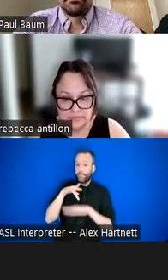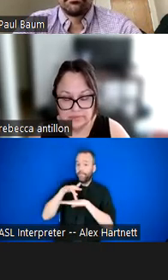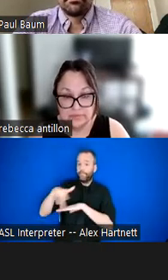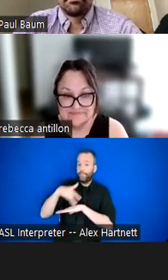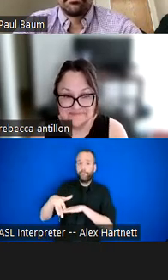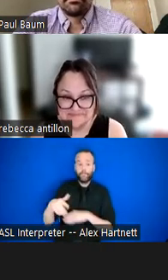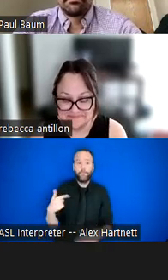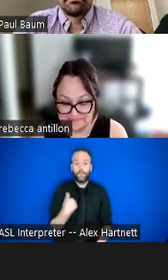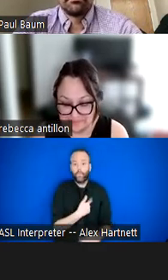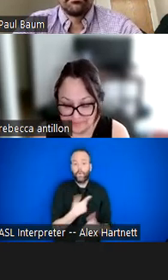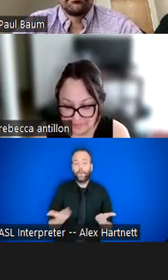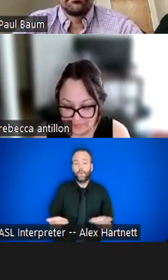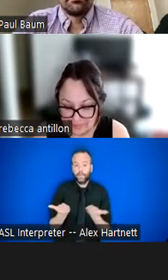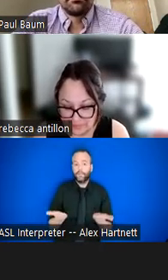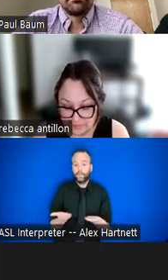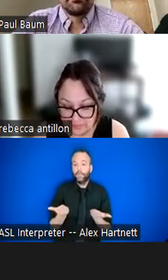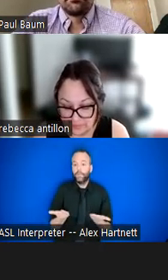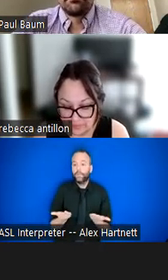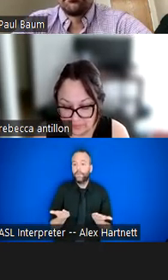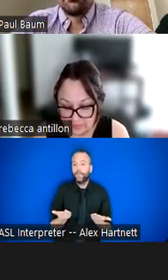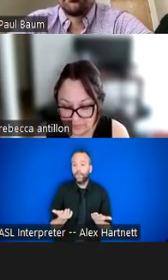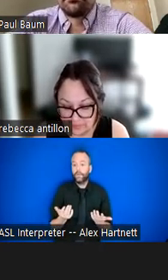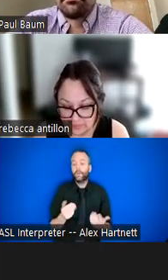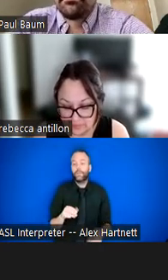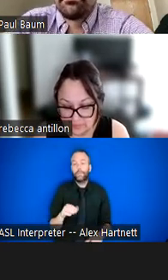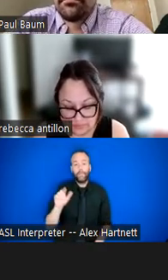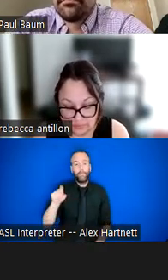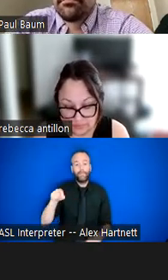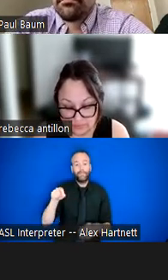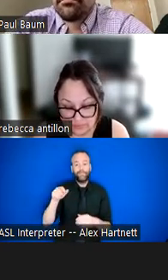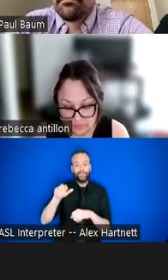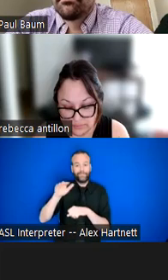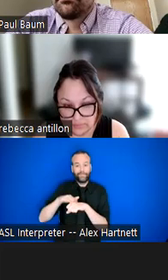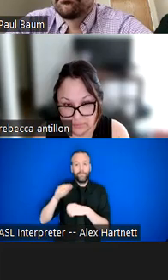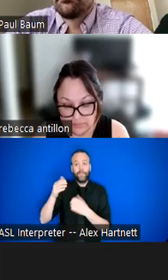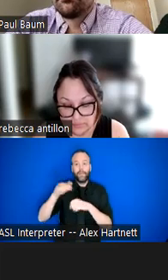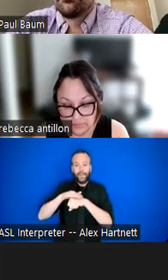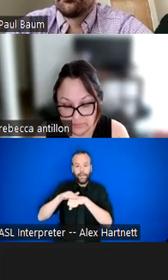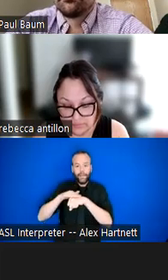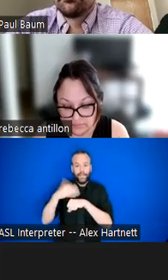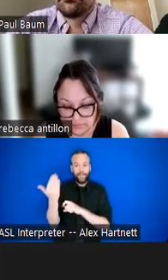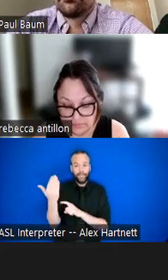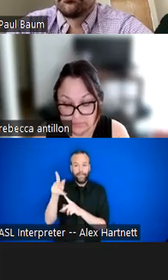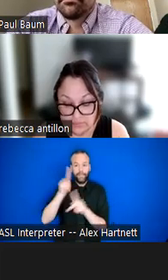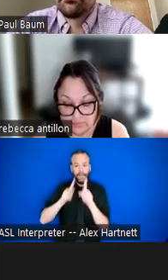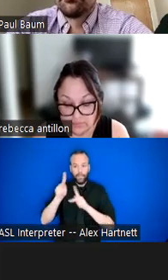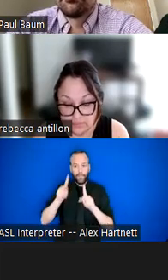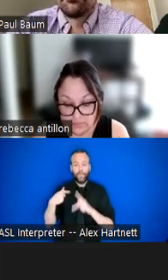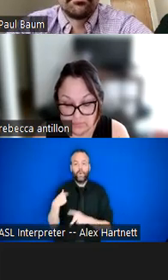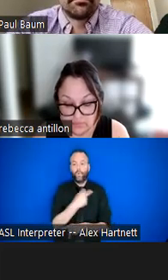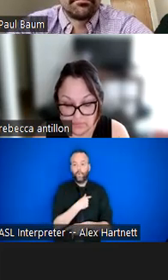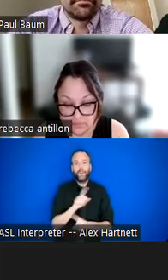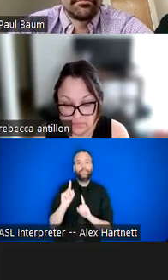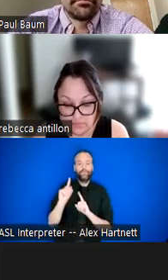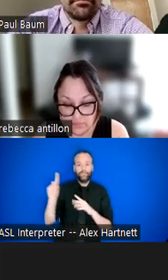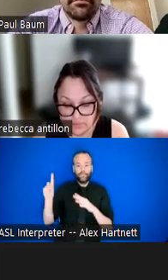Center. But if you have an organization and you've got at least 15 people, we can make arrangements to come to your site and offer any of these trainings as